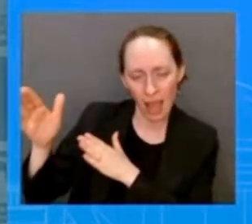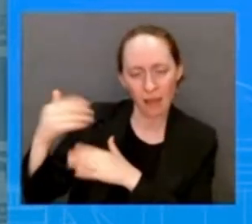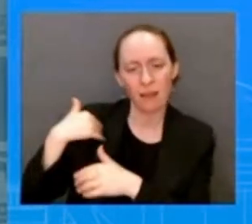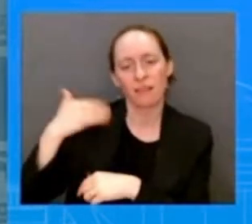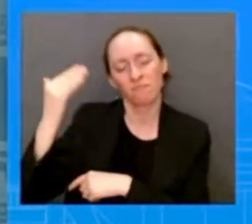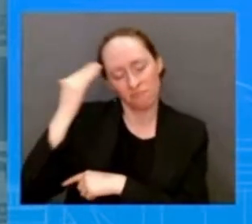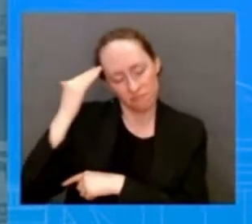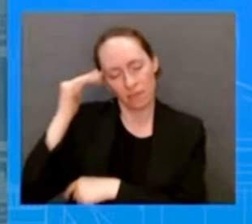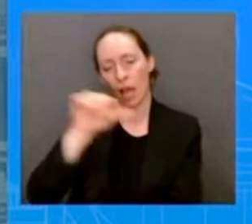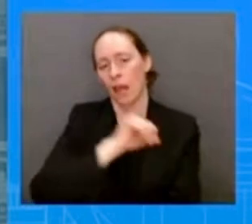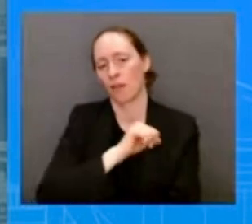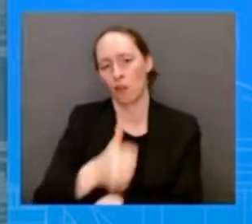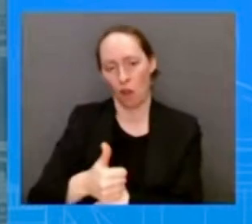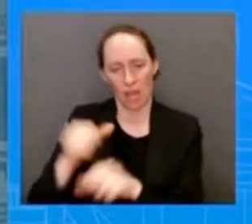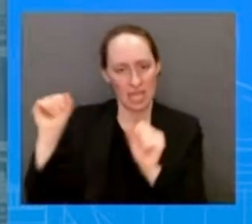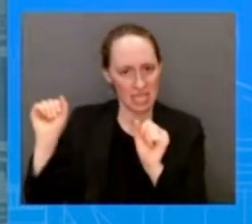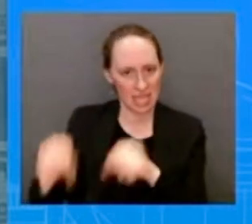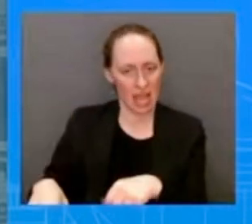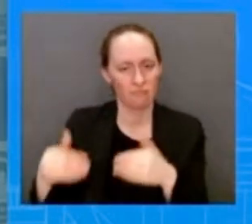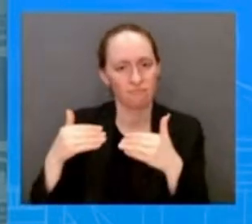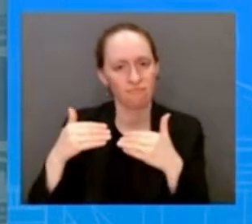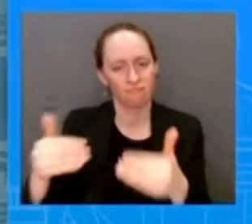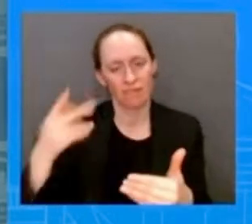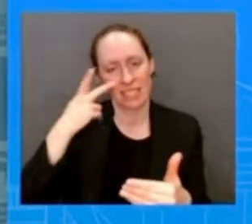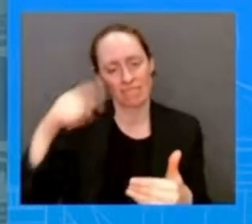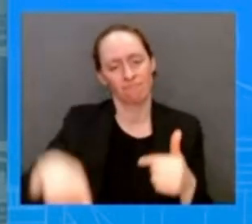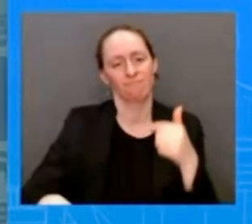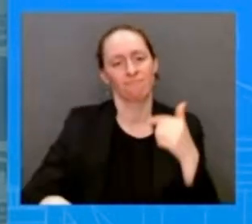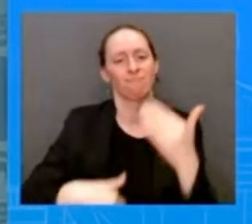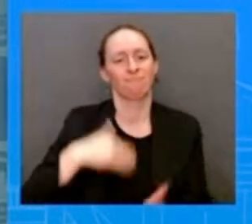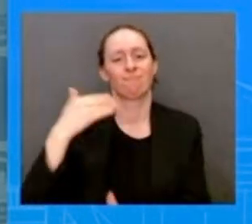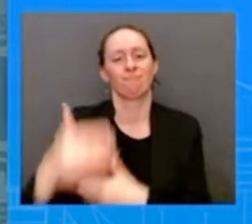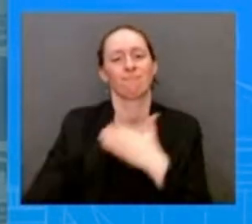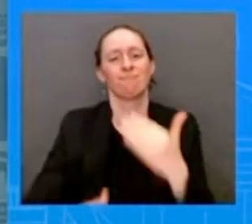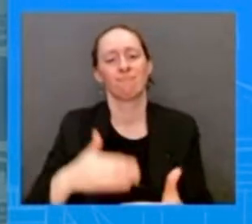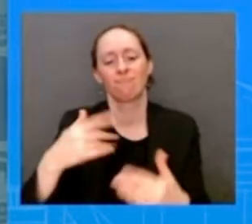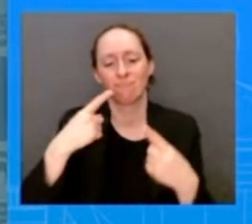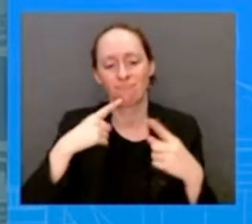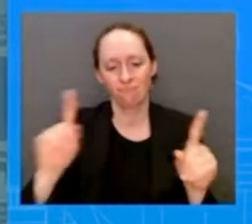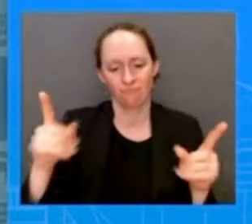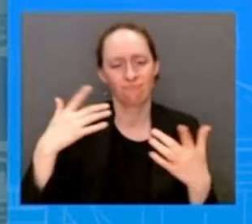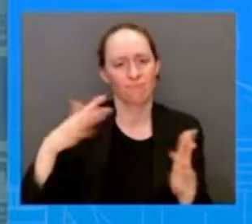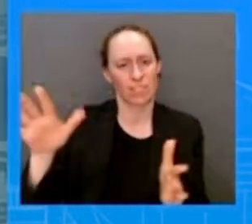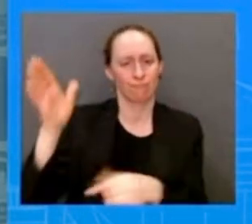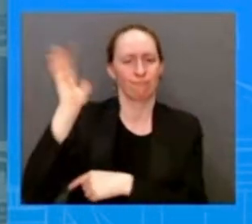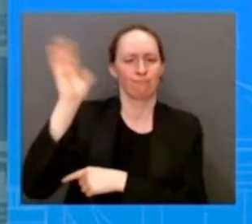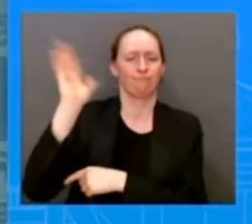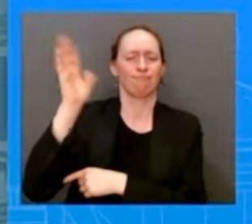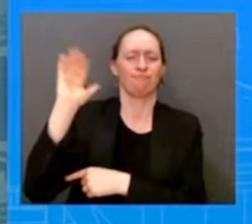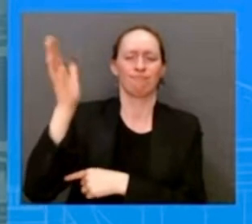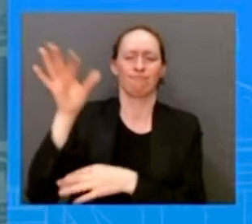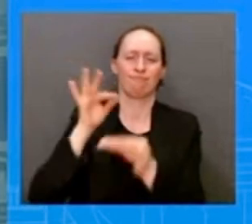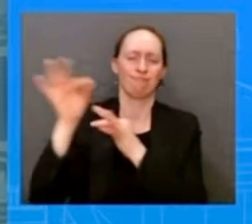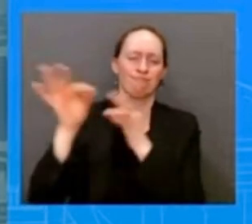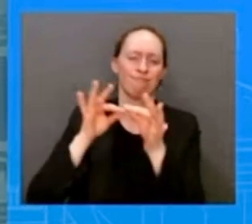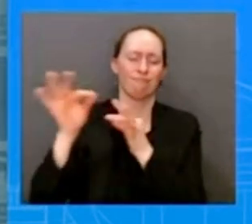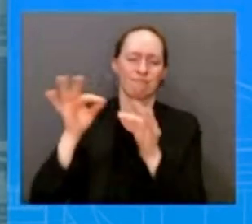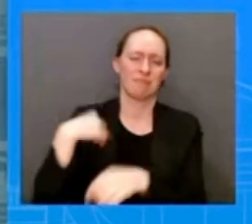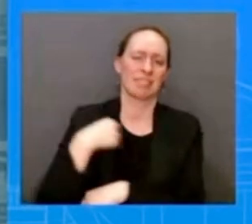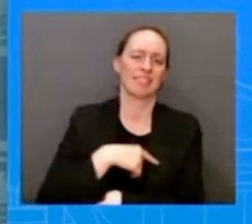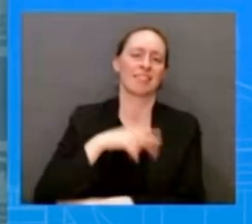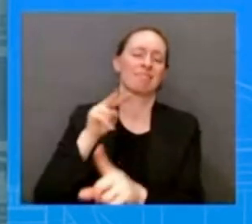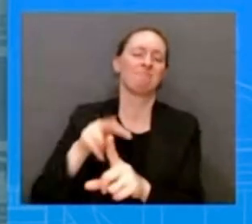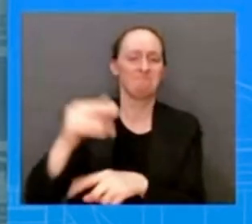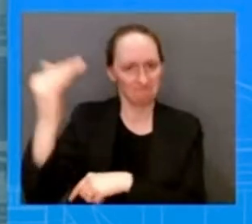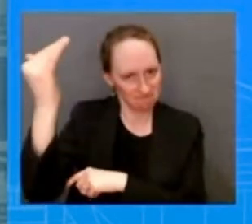be successful here. The Solicitor General proved that, showed that yesterday. That's what we believe. And our plan is a good plan.